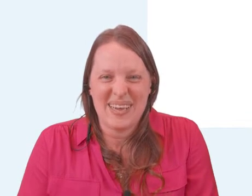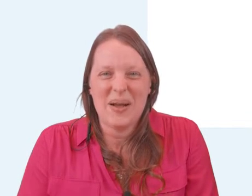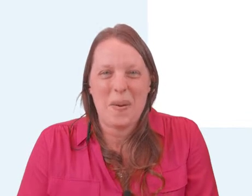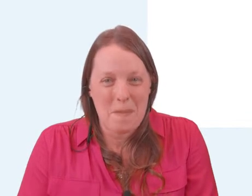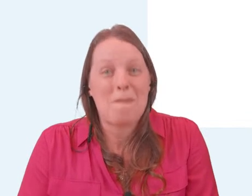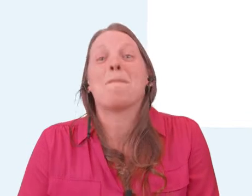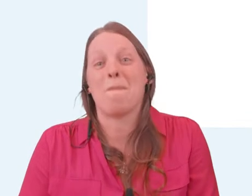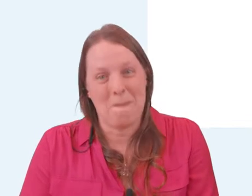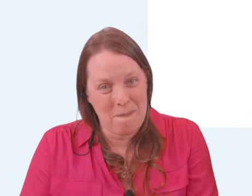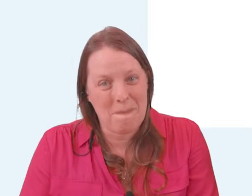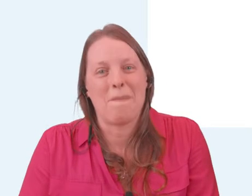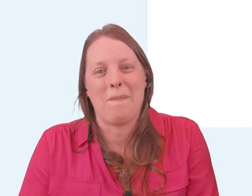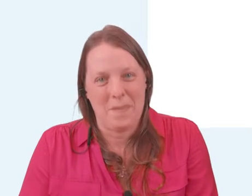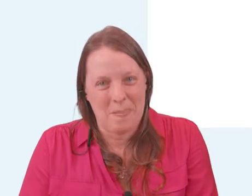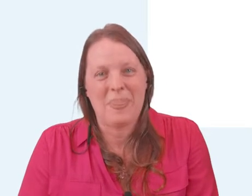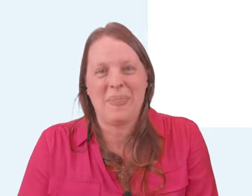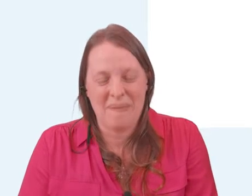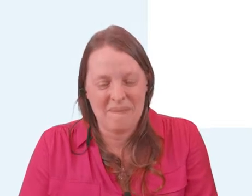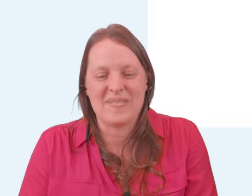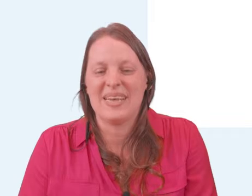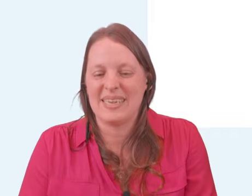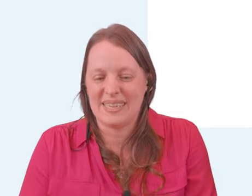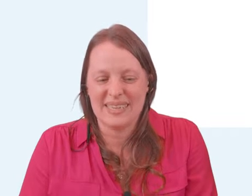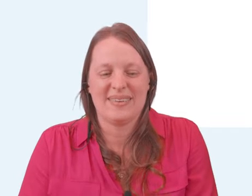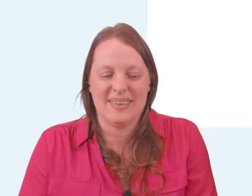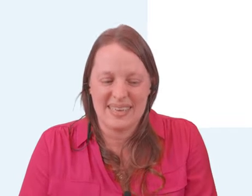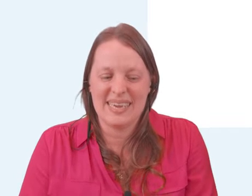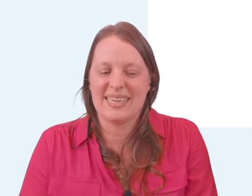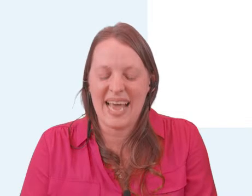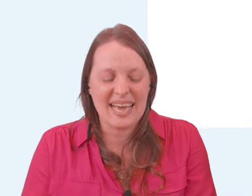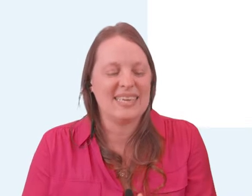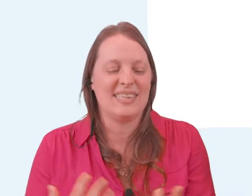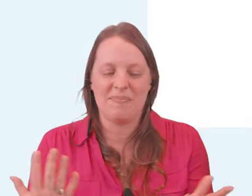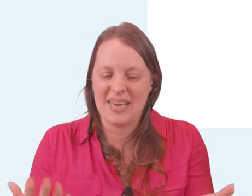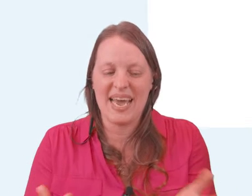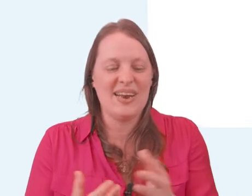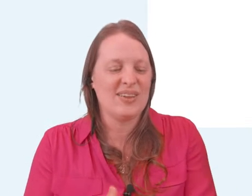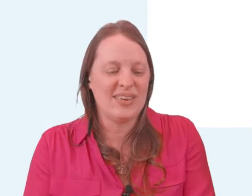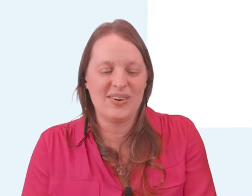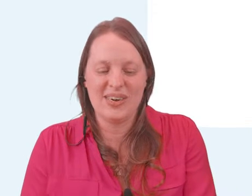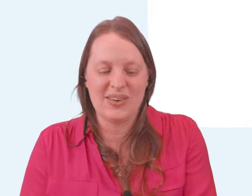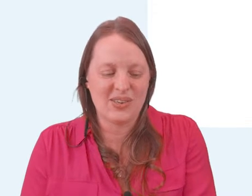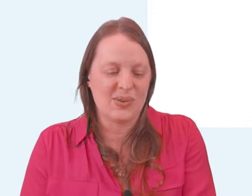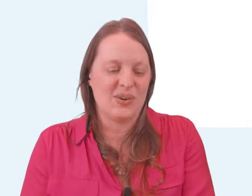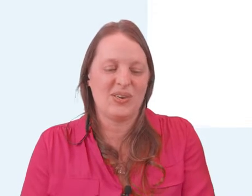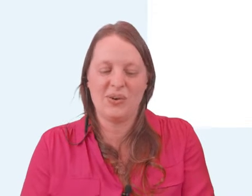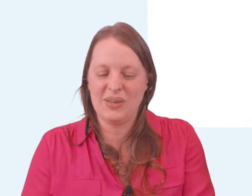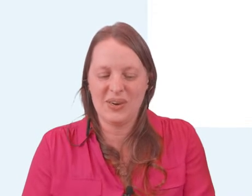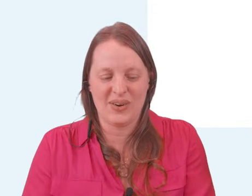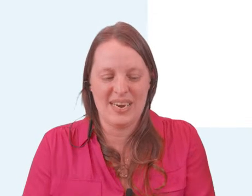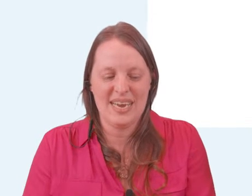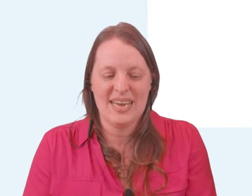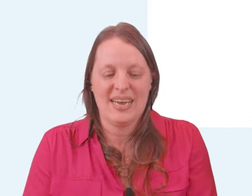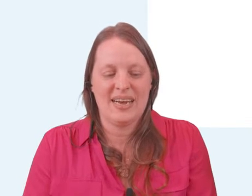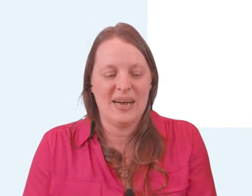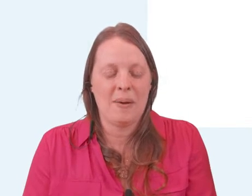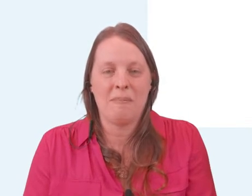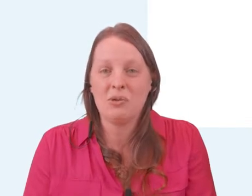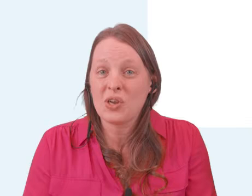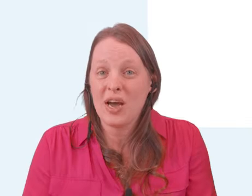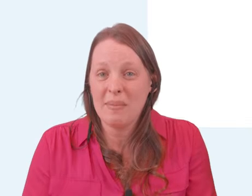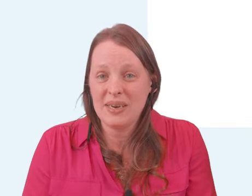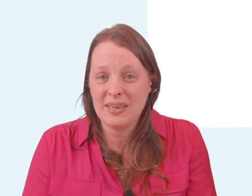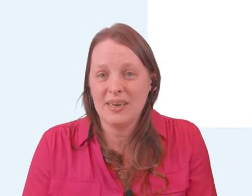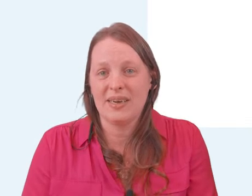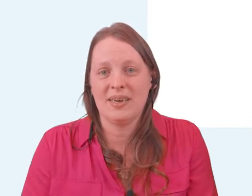biomechanical disease, as we all said. But go ahead. Exactly. It's a mechanical inner ear disorder. Totally agree.